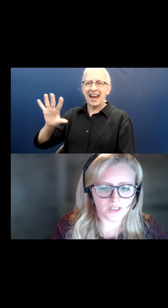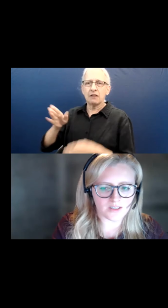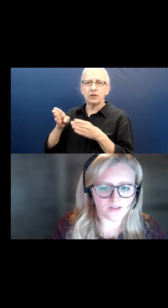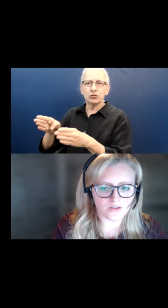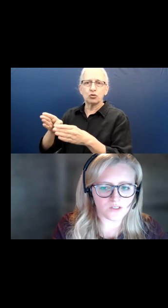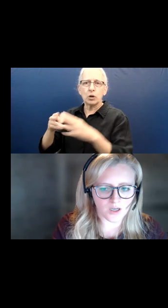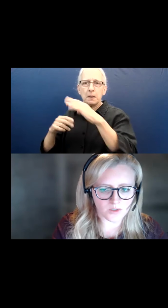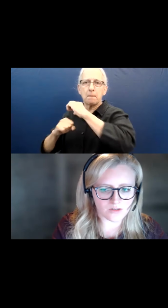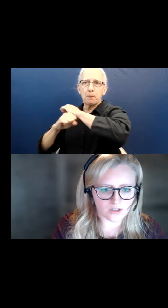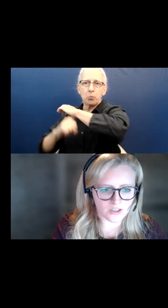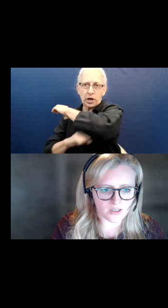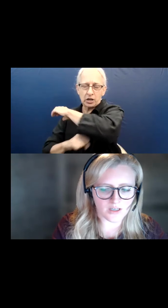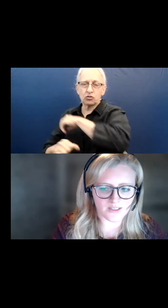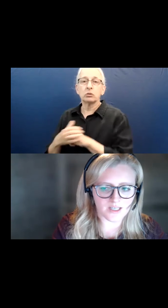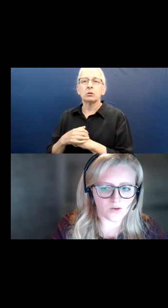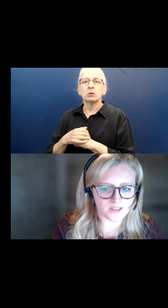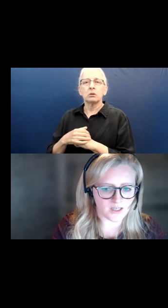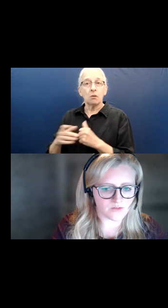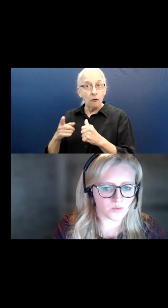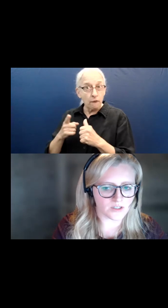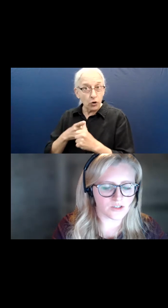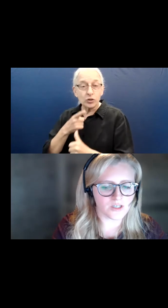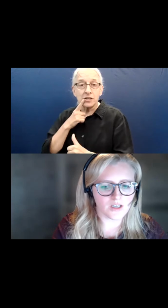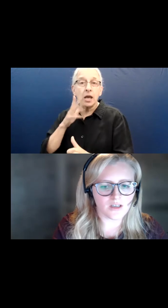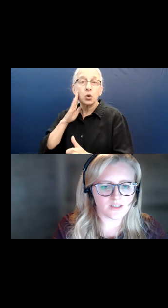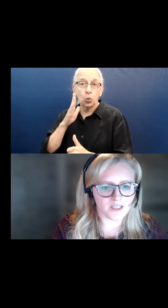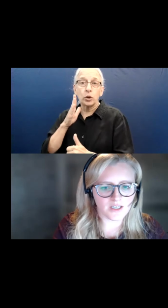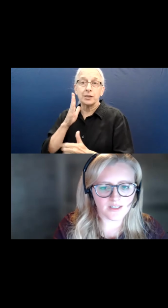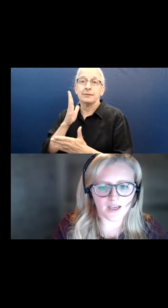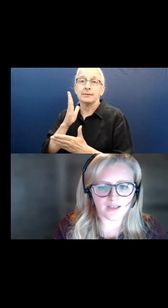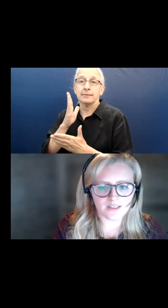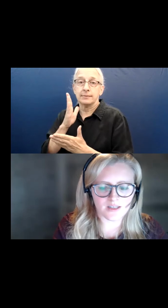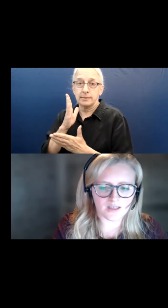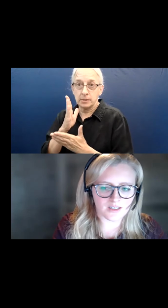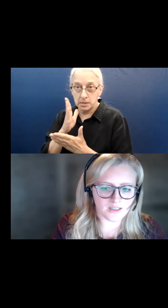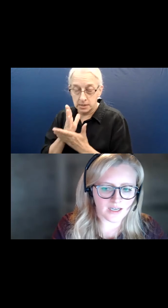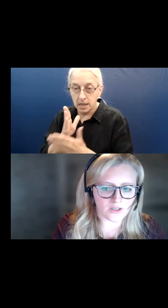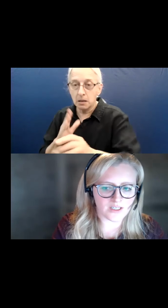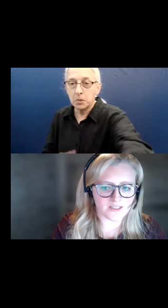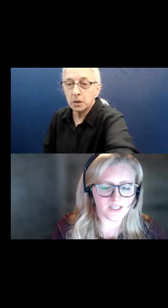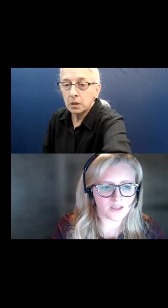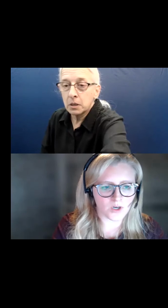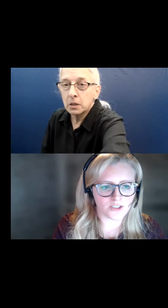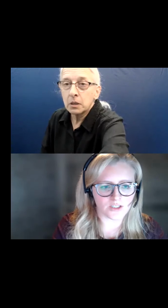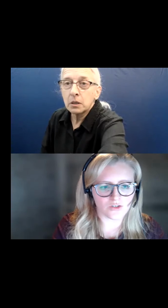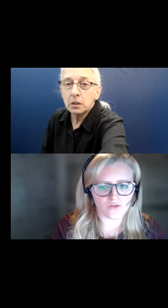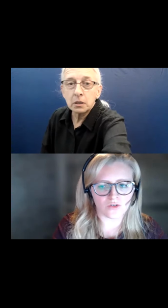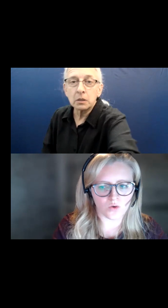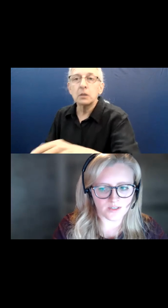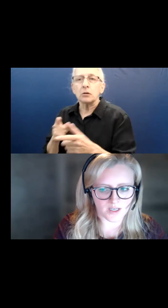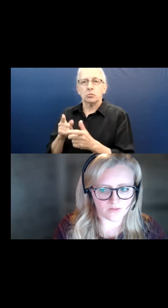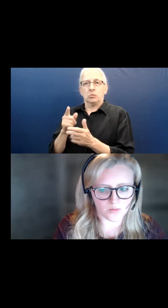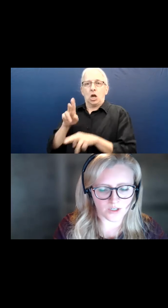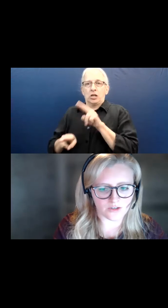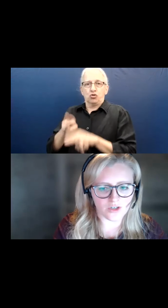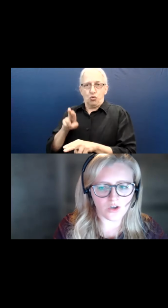initially planned to stop construction on the south side of the bridge. The city has asked that King County extend the project to the